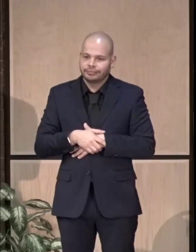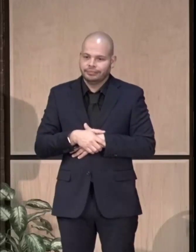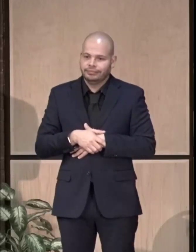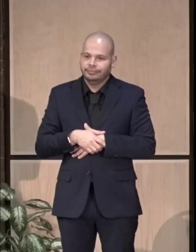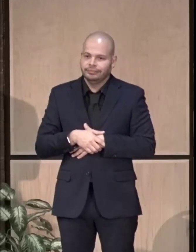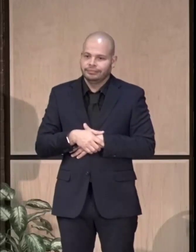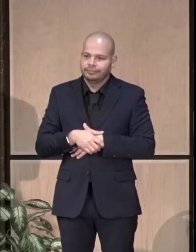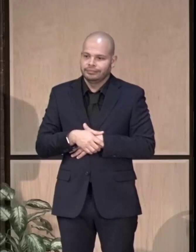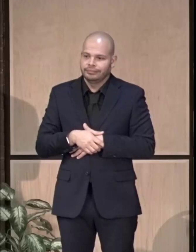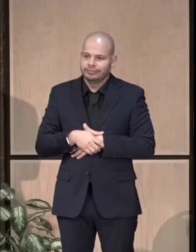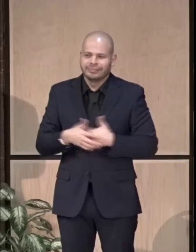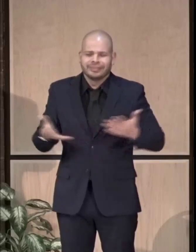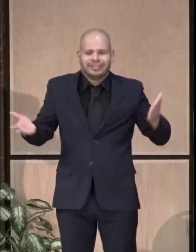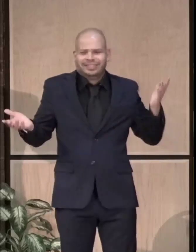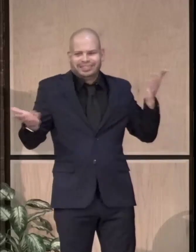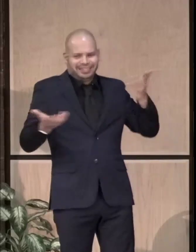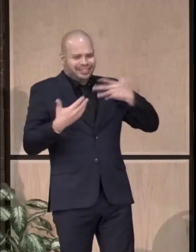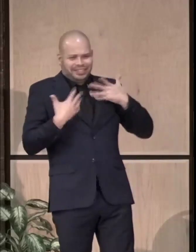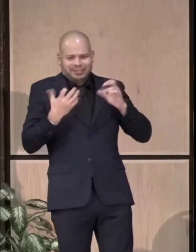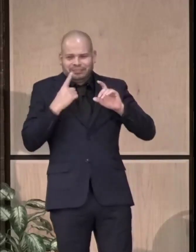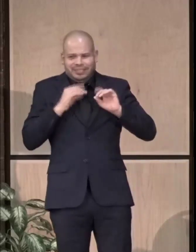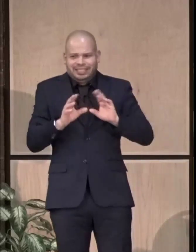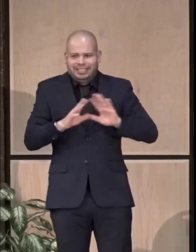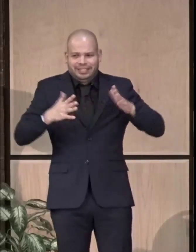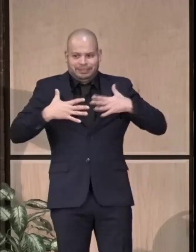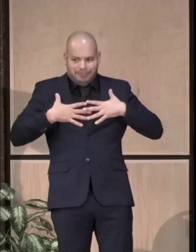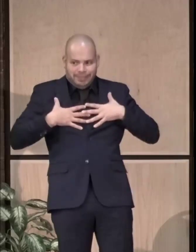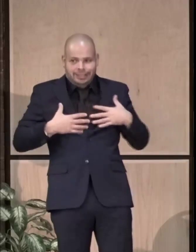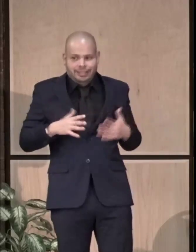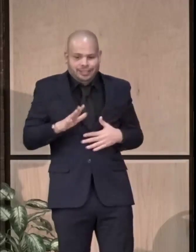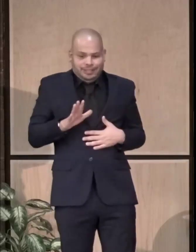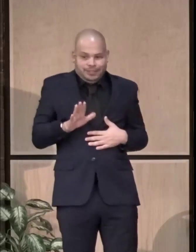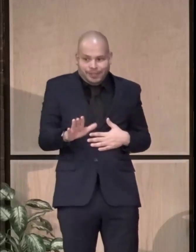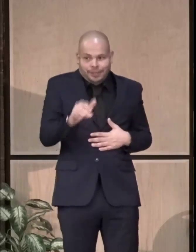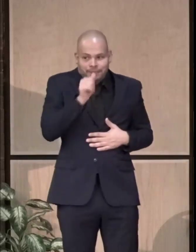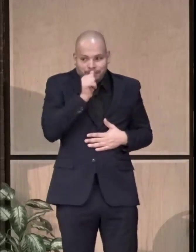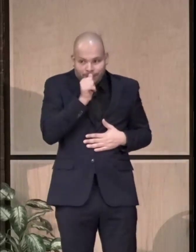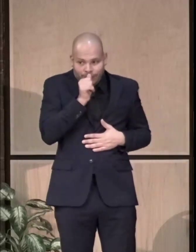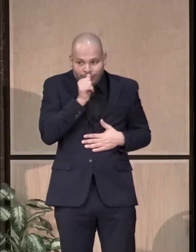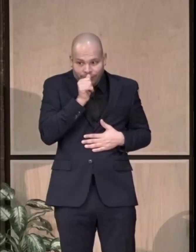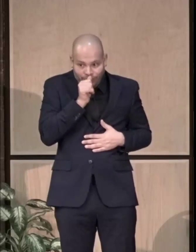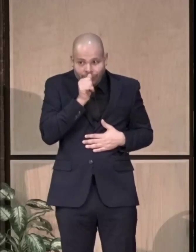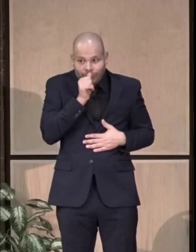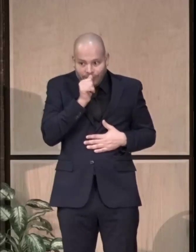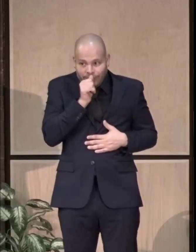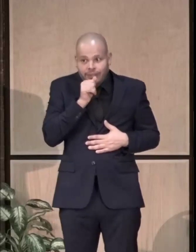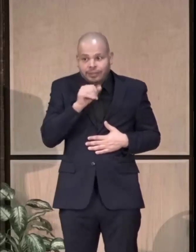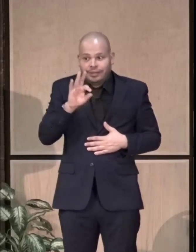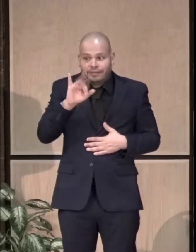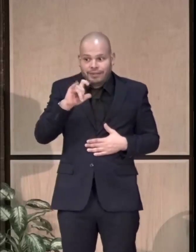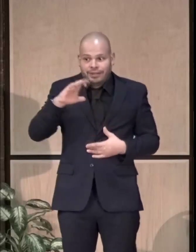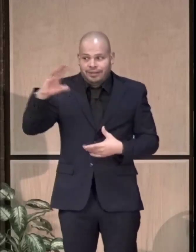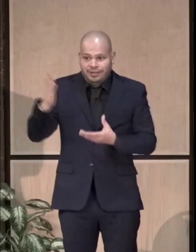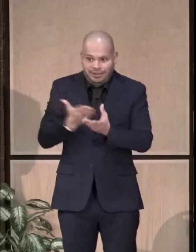I just want to state again that regarding his personally owned firearms, as an Army Reserve officer, I have no jurisdiction or authority over those